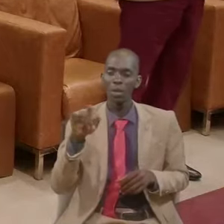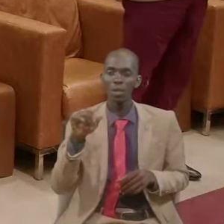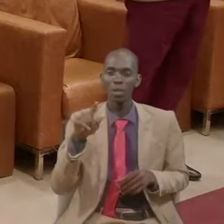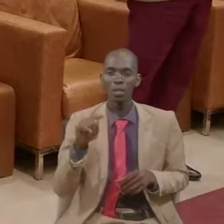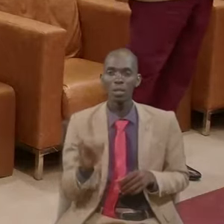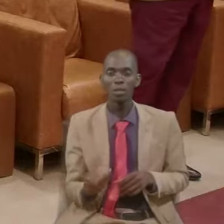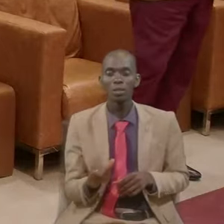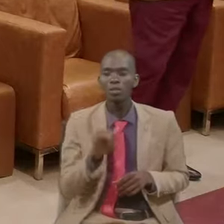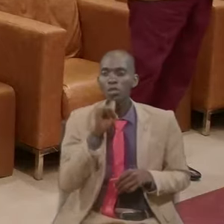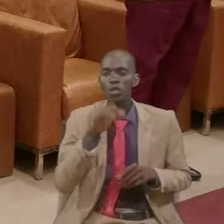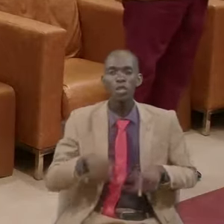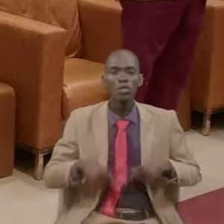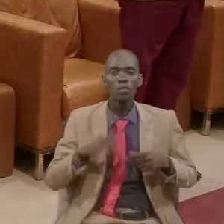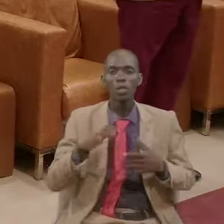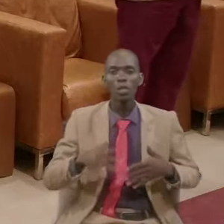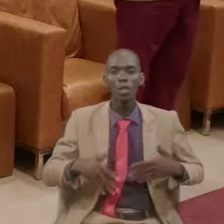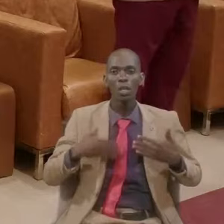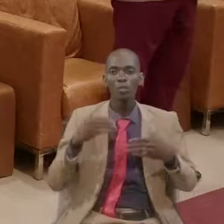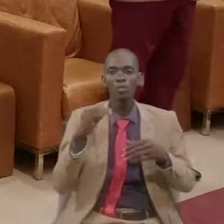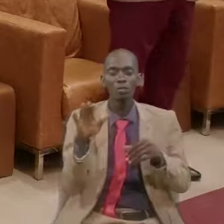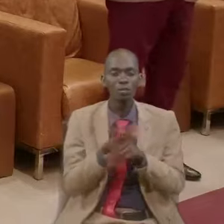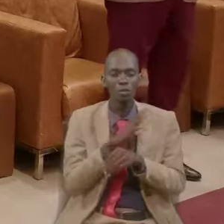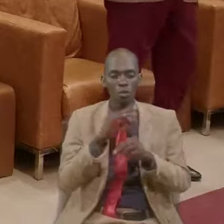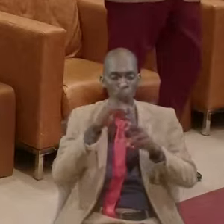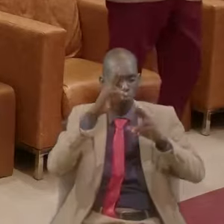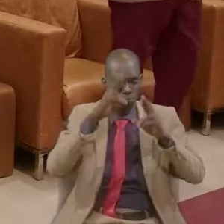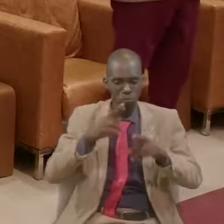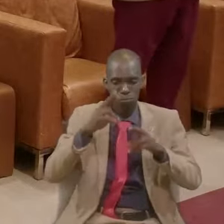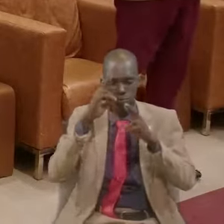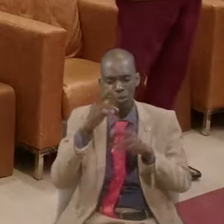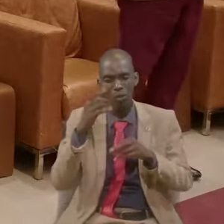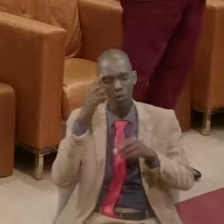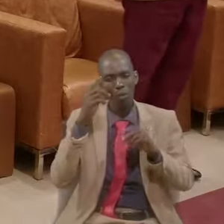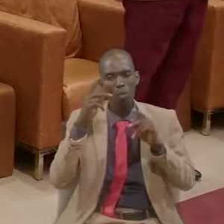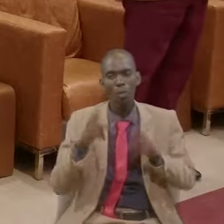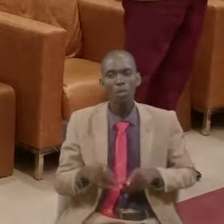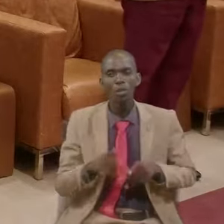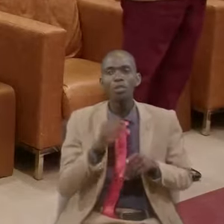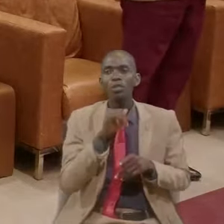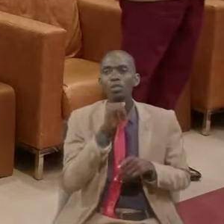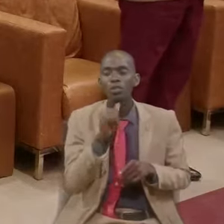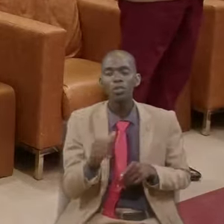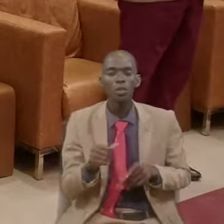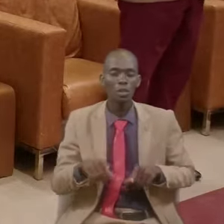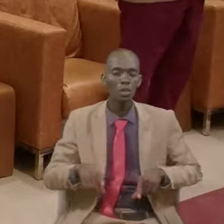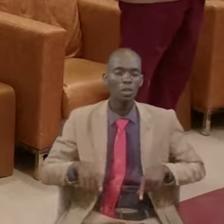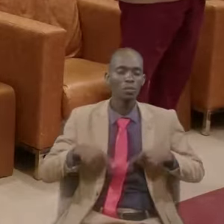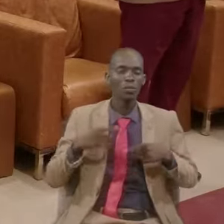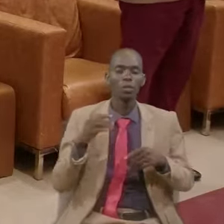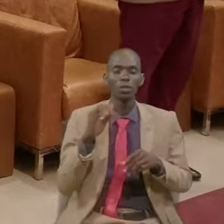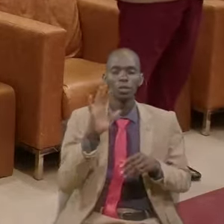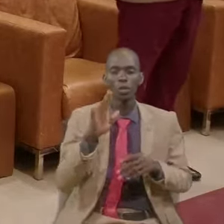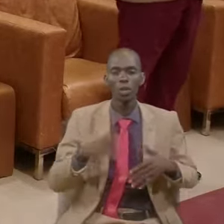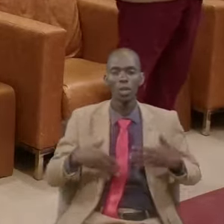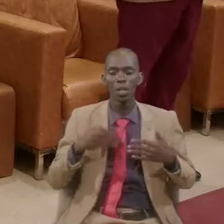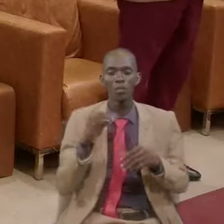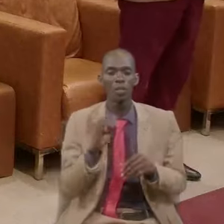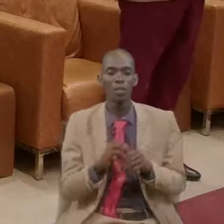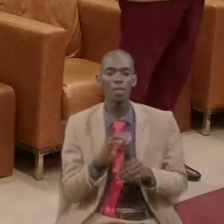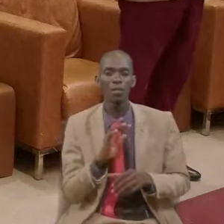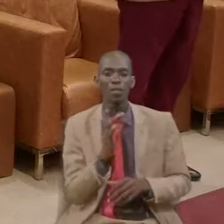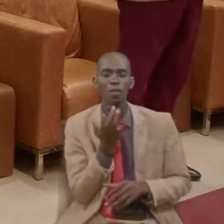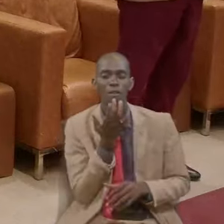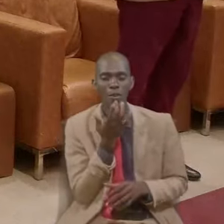of persons, not living your life in favoritism,